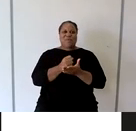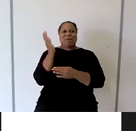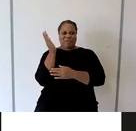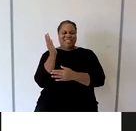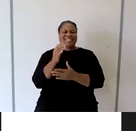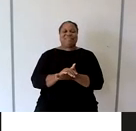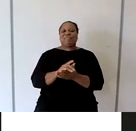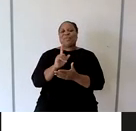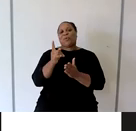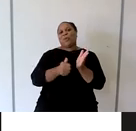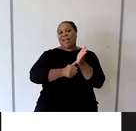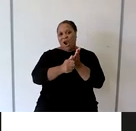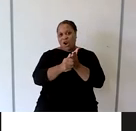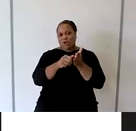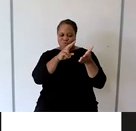that I read